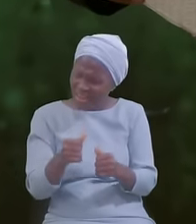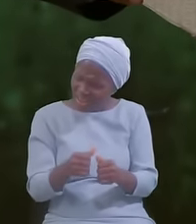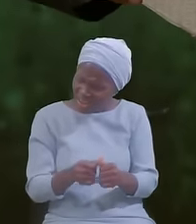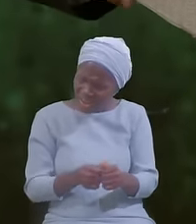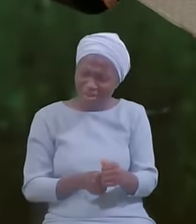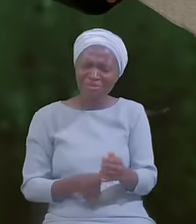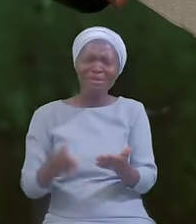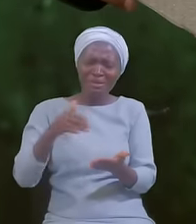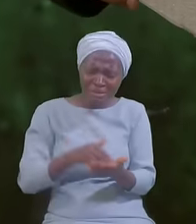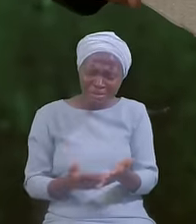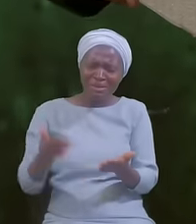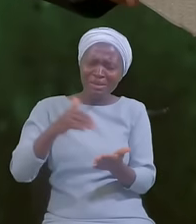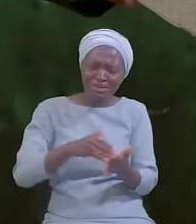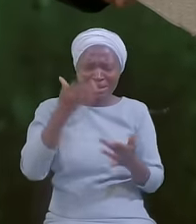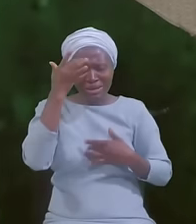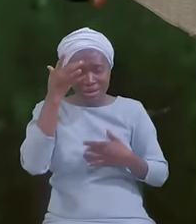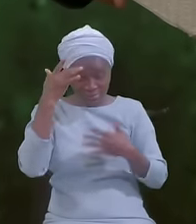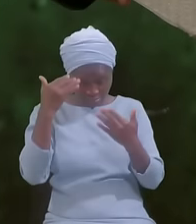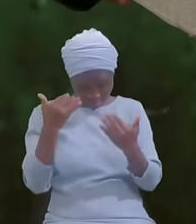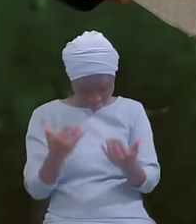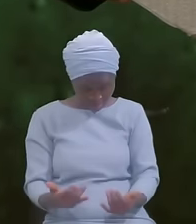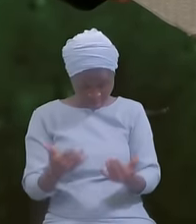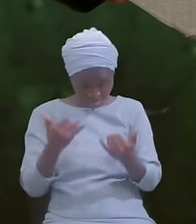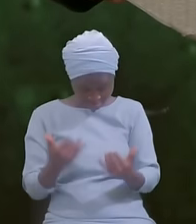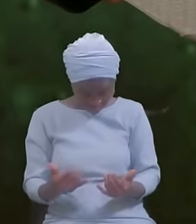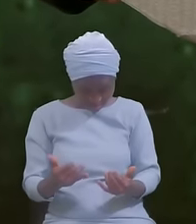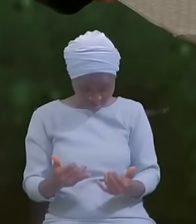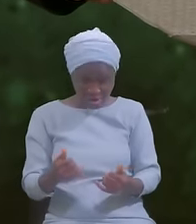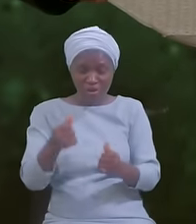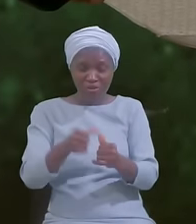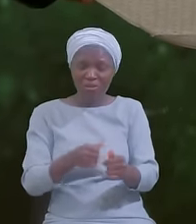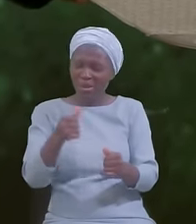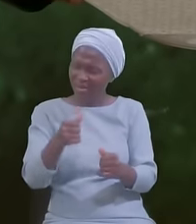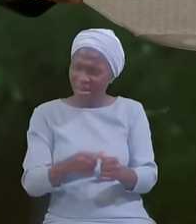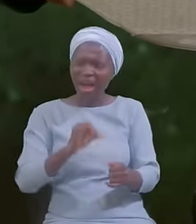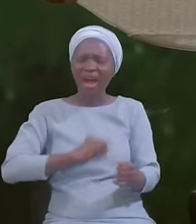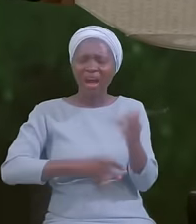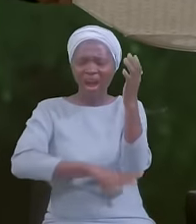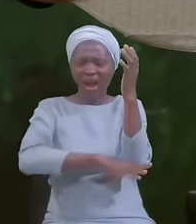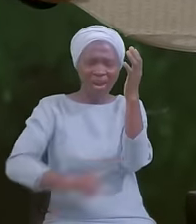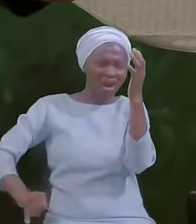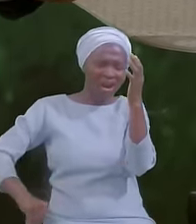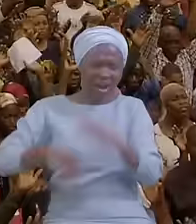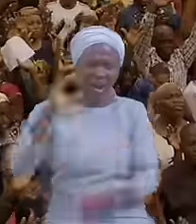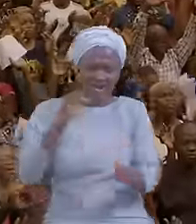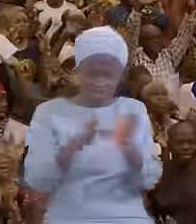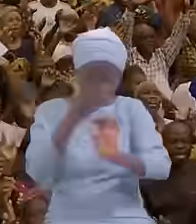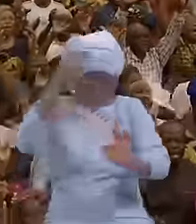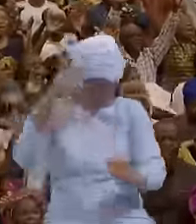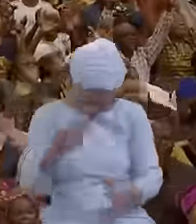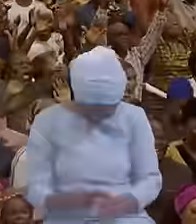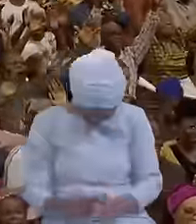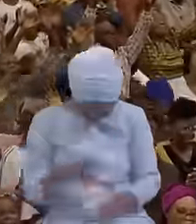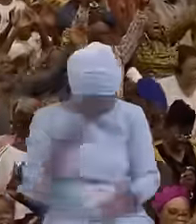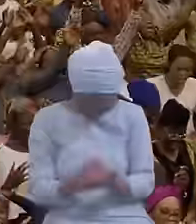recurring sickness, right now, from every life, I root it out in Jesus'